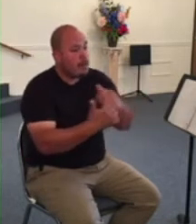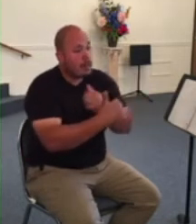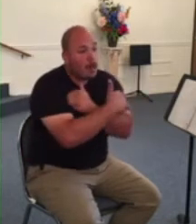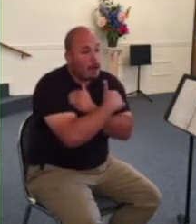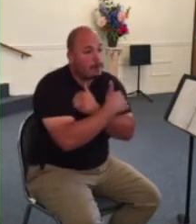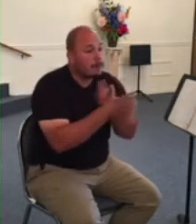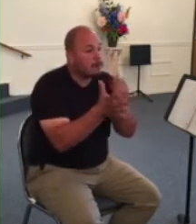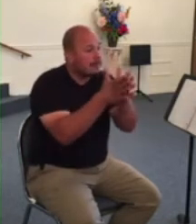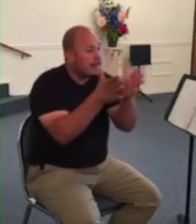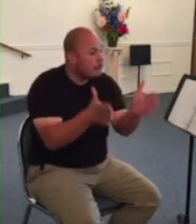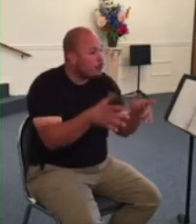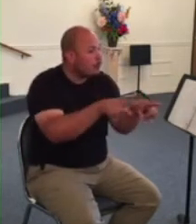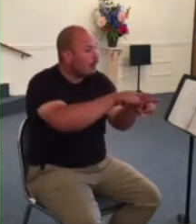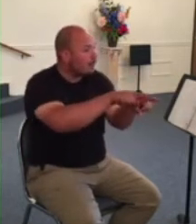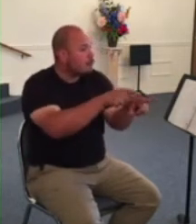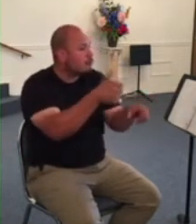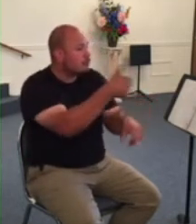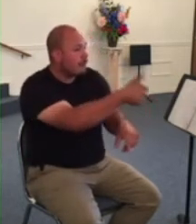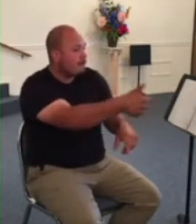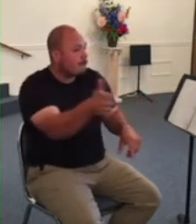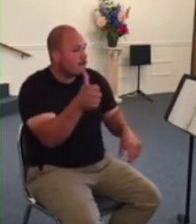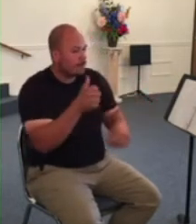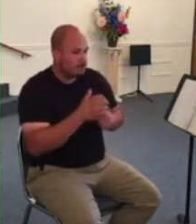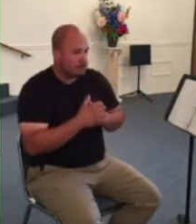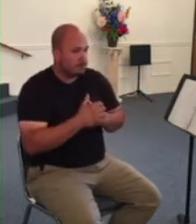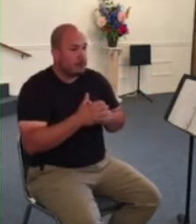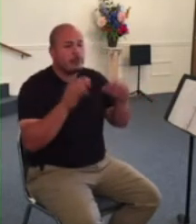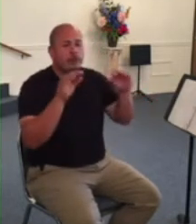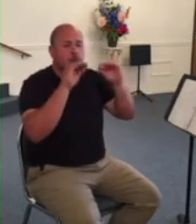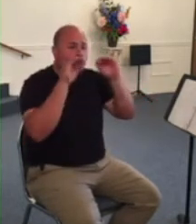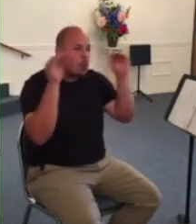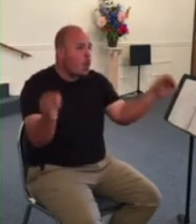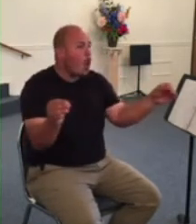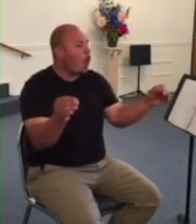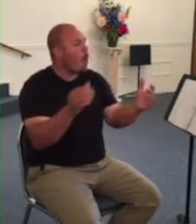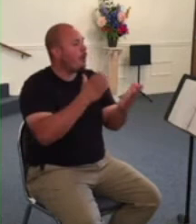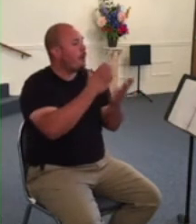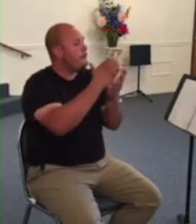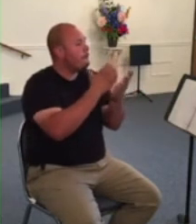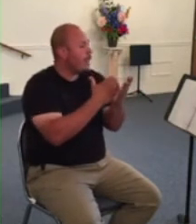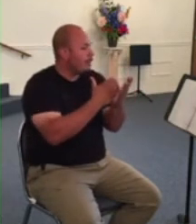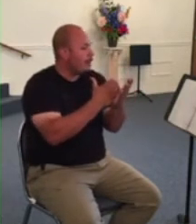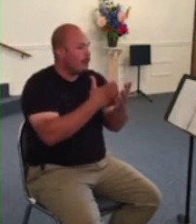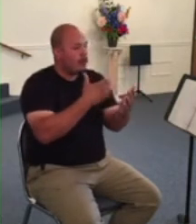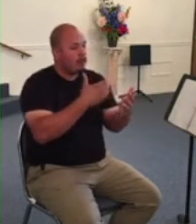as yourself there is no commandment greater than these